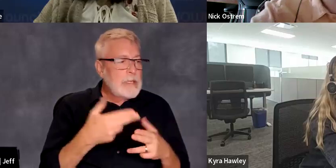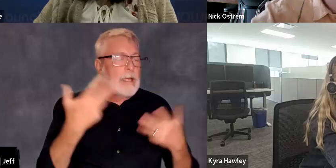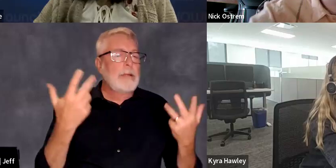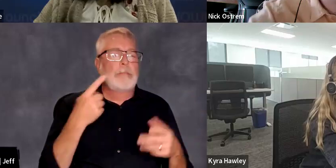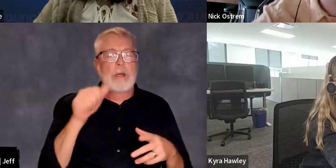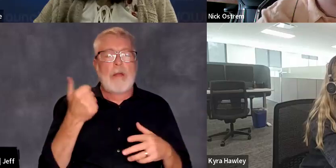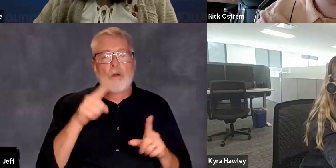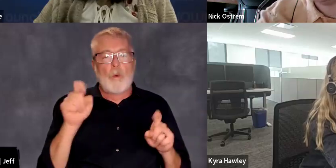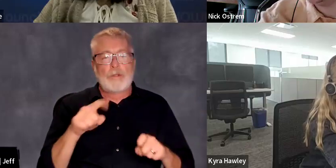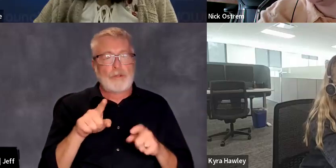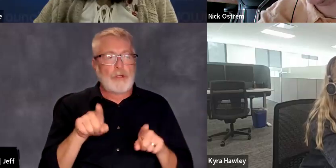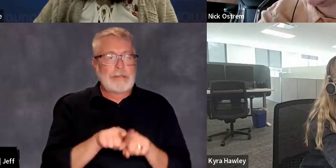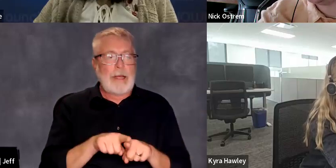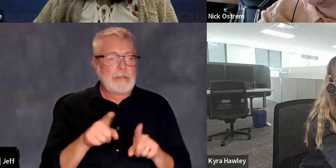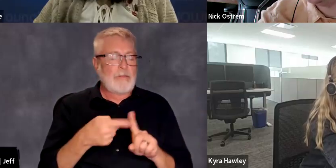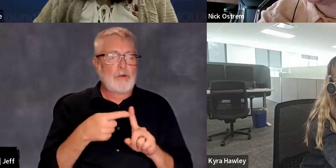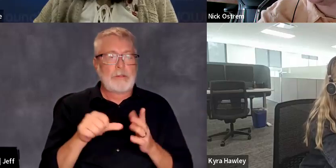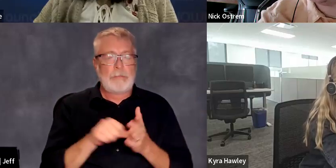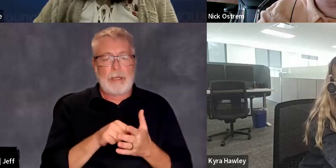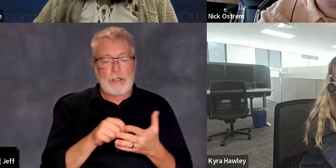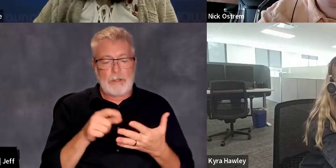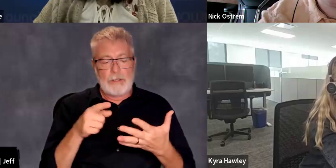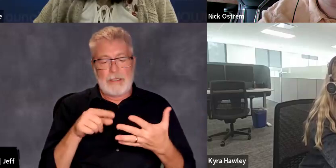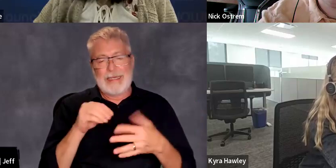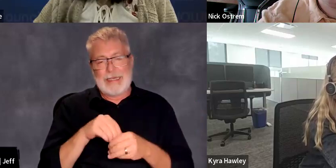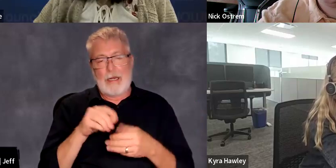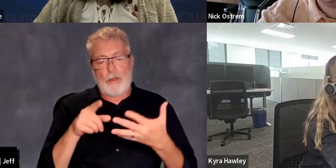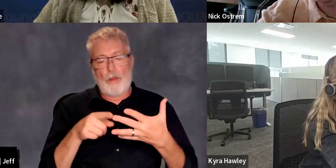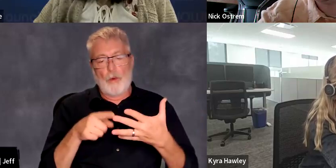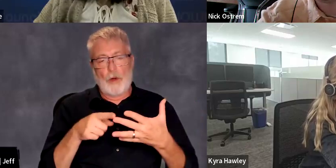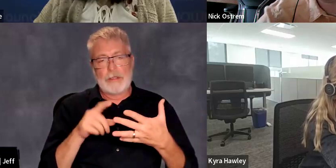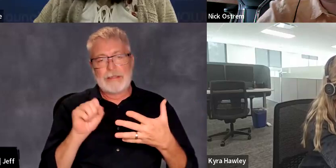were exactly the same as that first page from step 3.